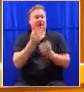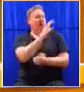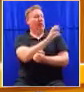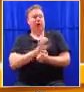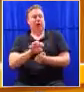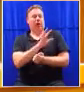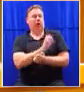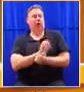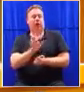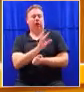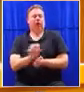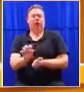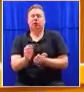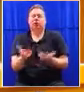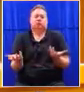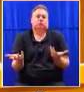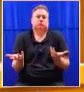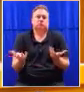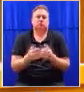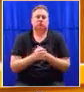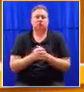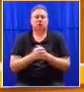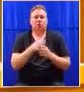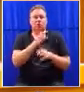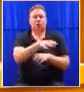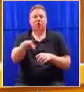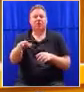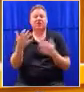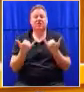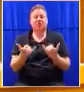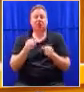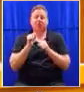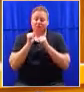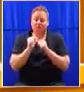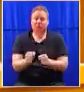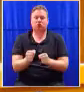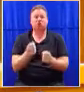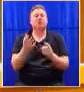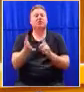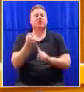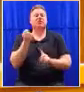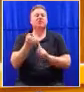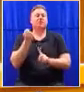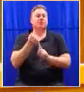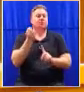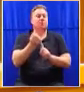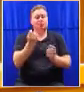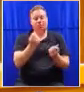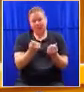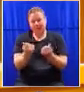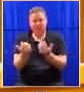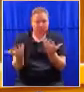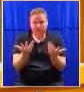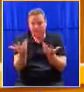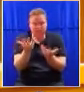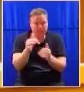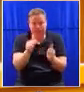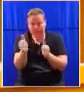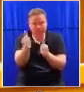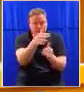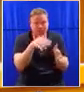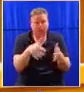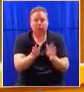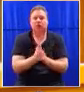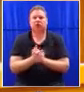budgets. Simply put, provinces are now forced to find money to fund their additional needs using